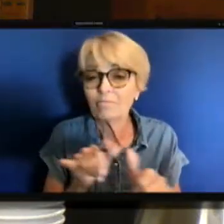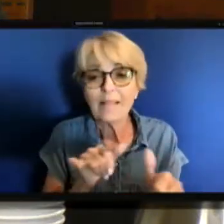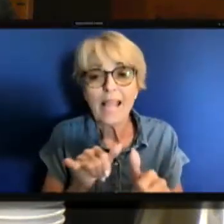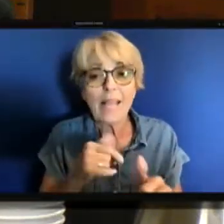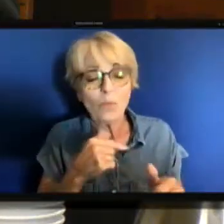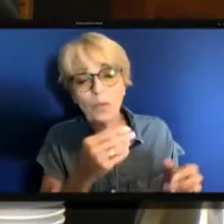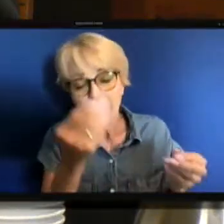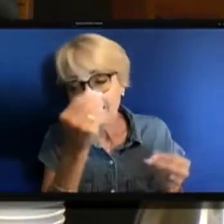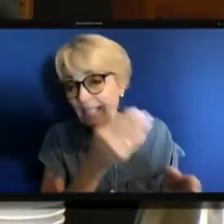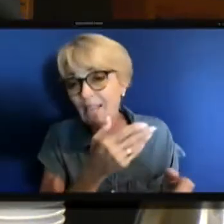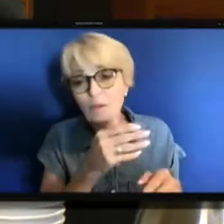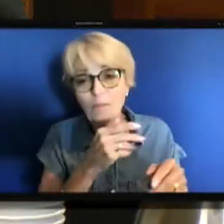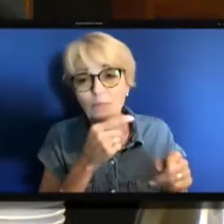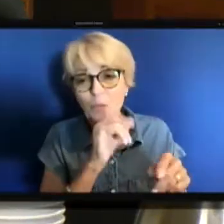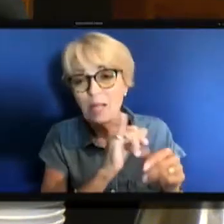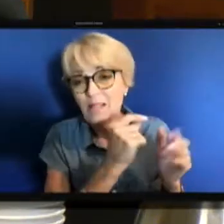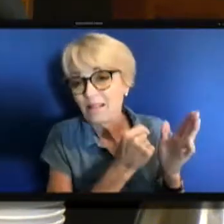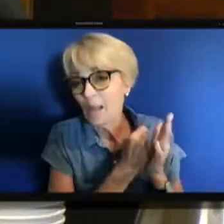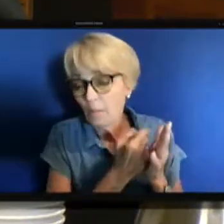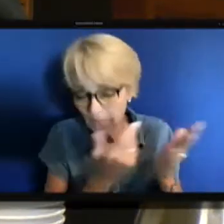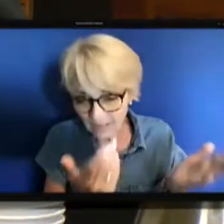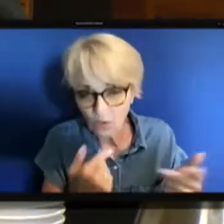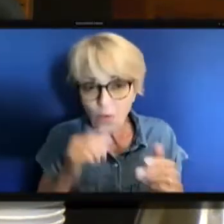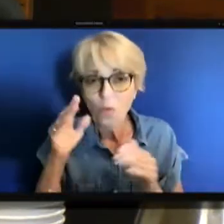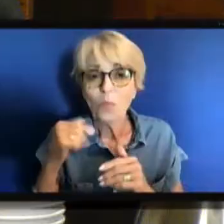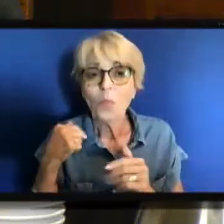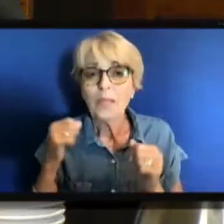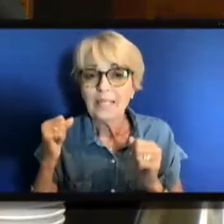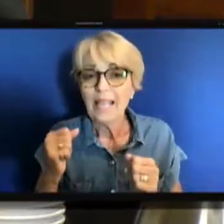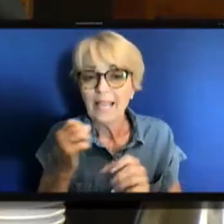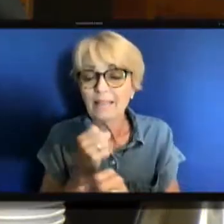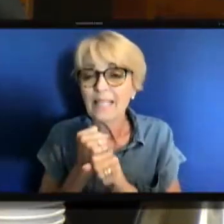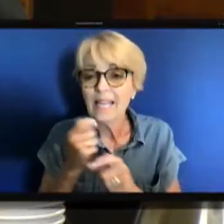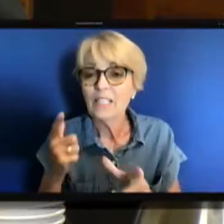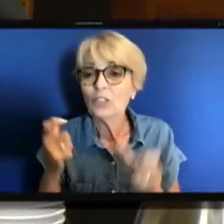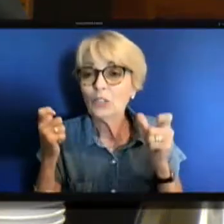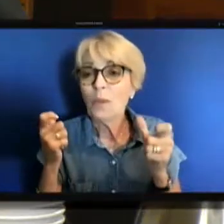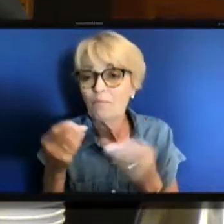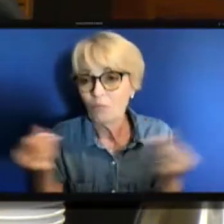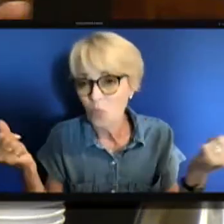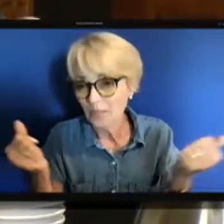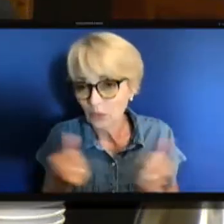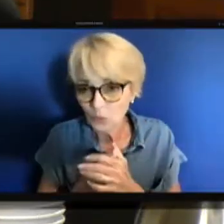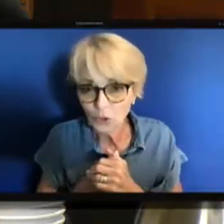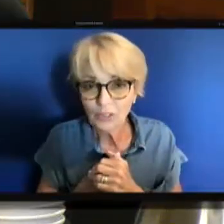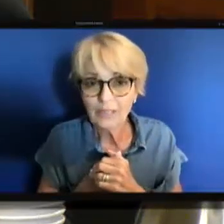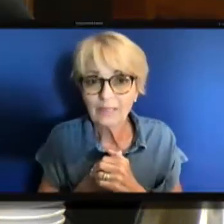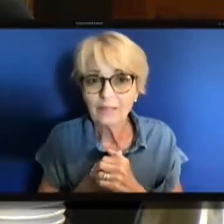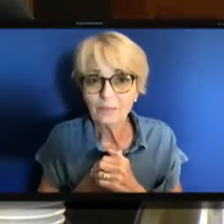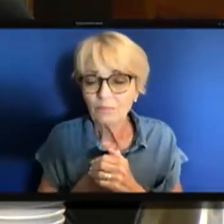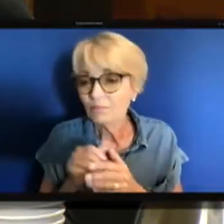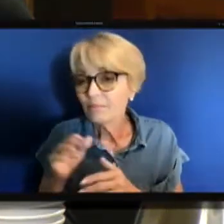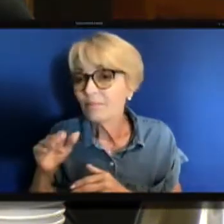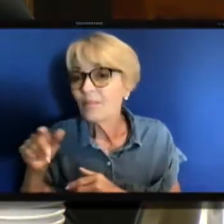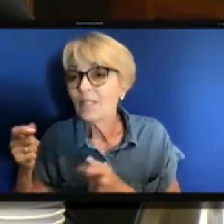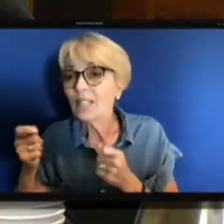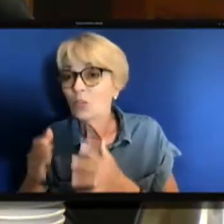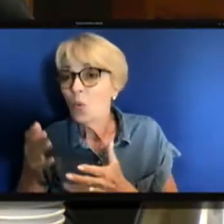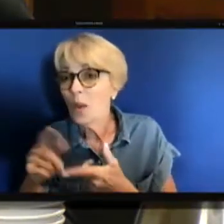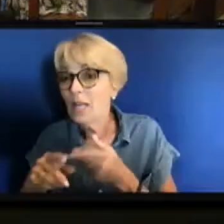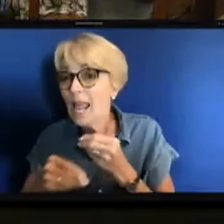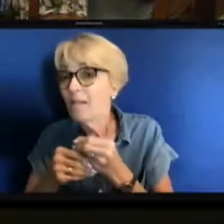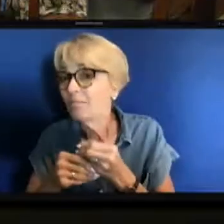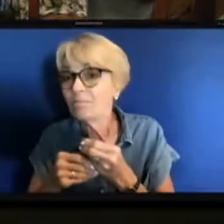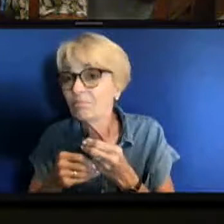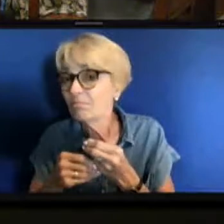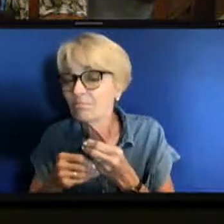okay, so I'm really hoping that we could get a swift resolution to that. Controller, did you want to add anything to that conversation?